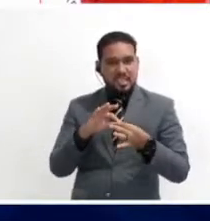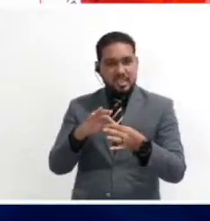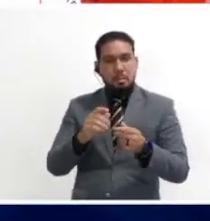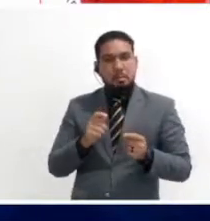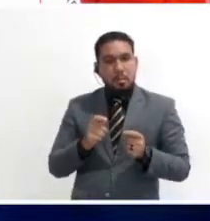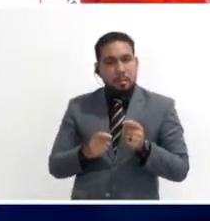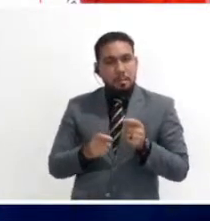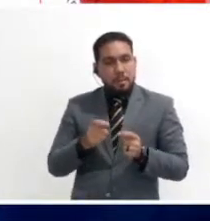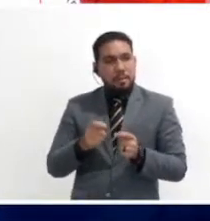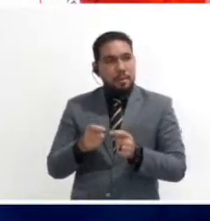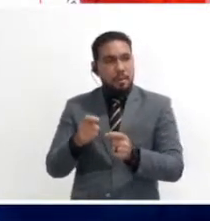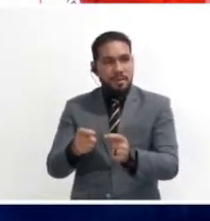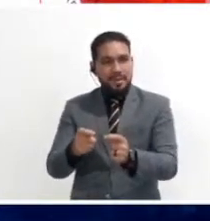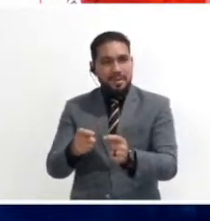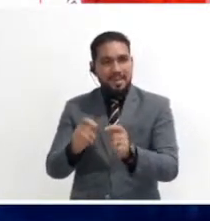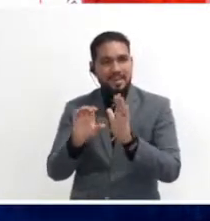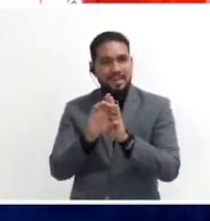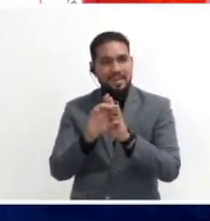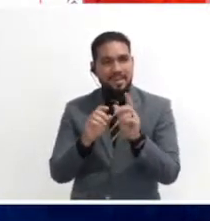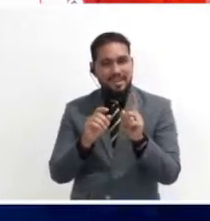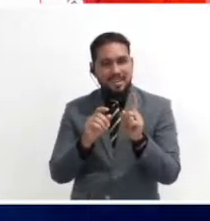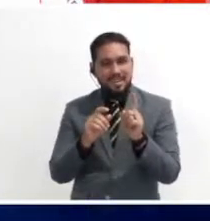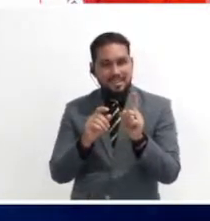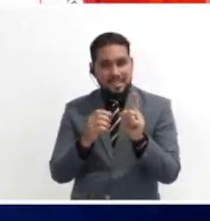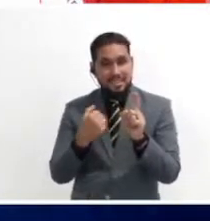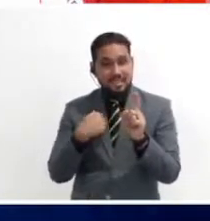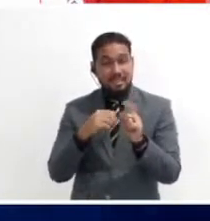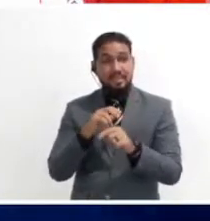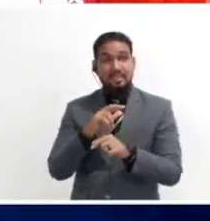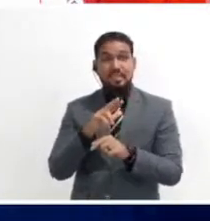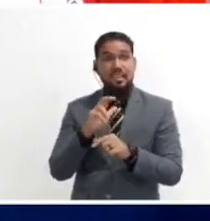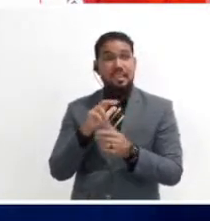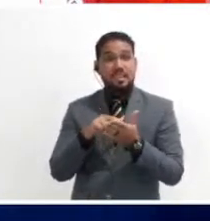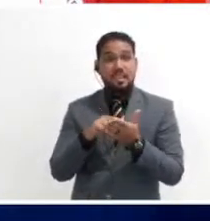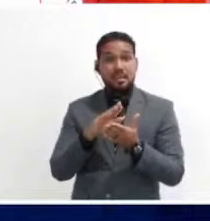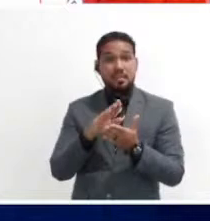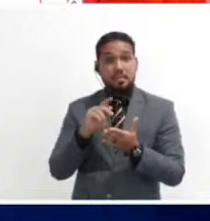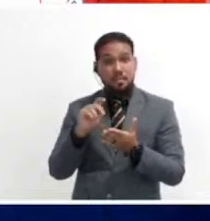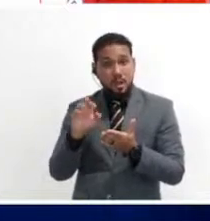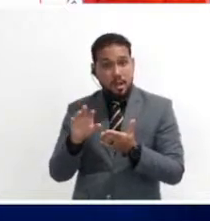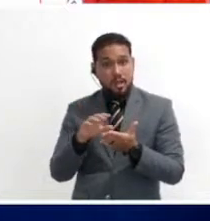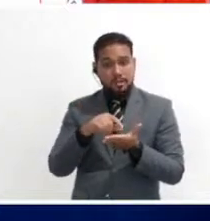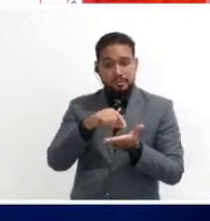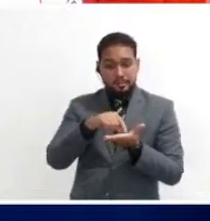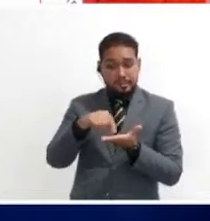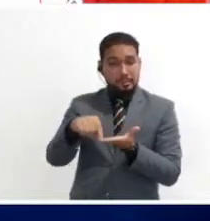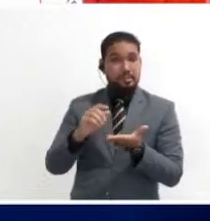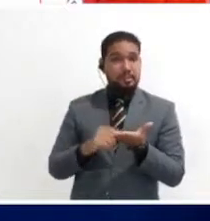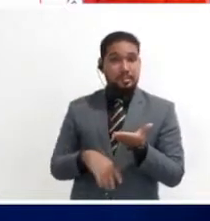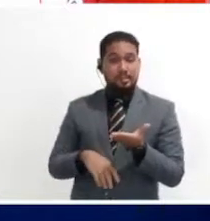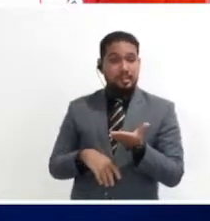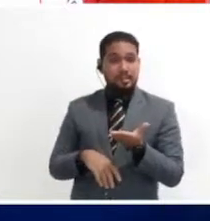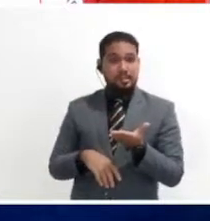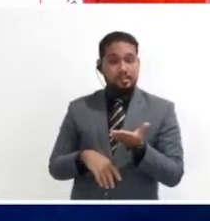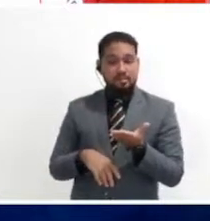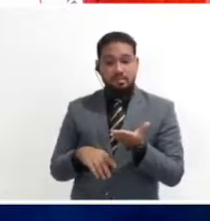there's 200,000 microbumps. On the interposer there's 20,000 microbumps, and then on the